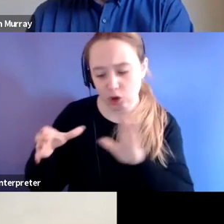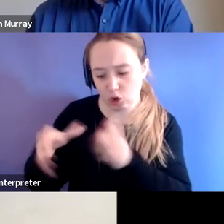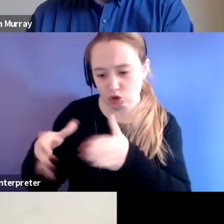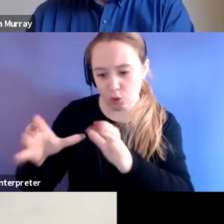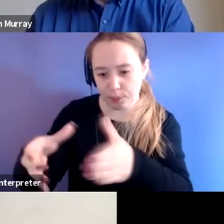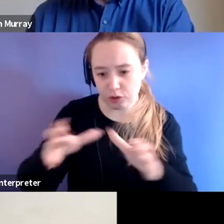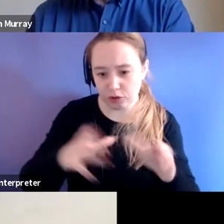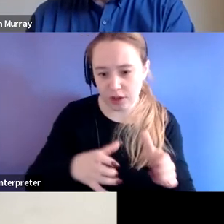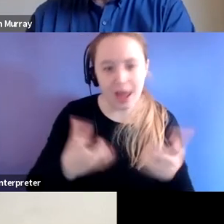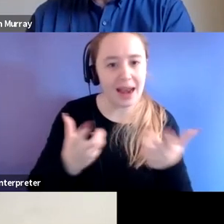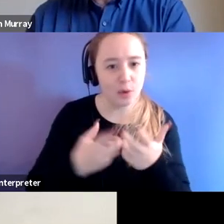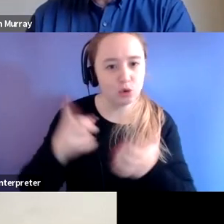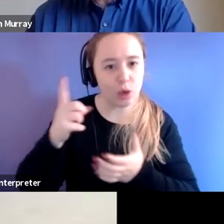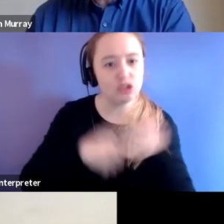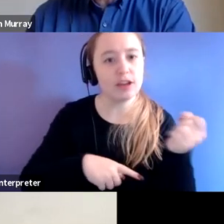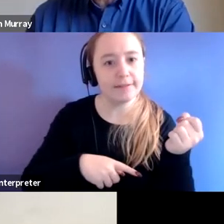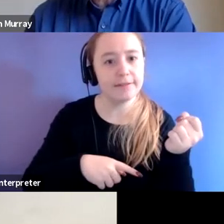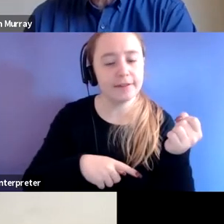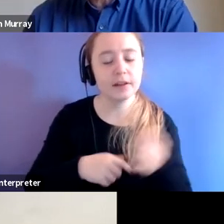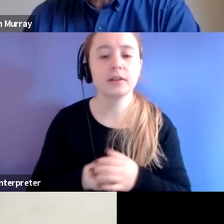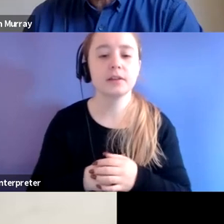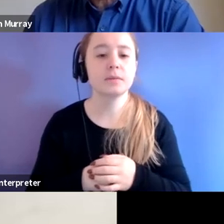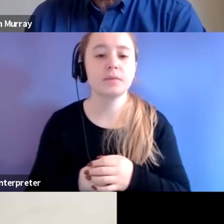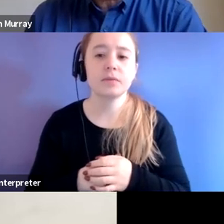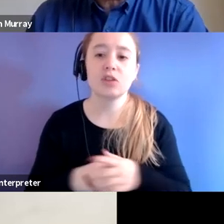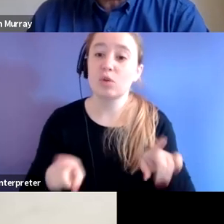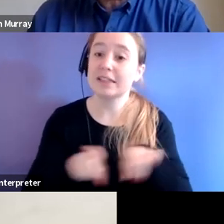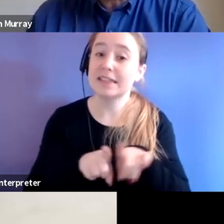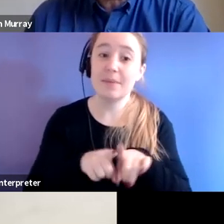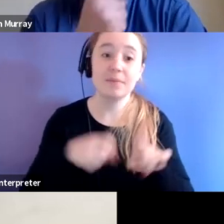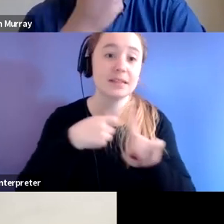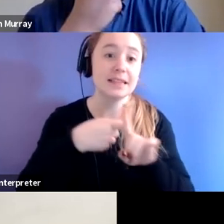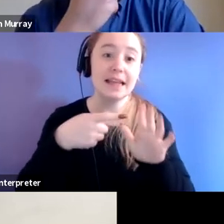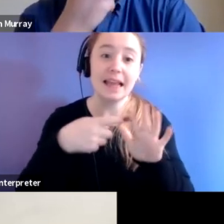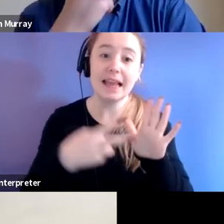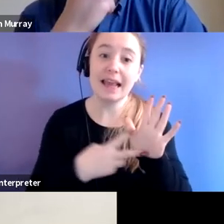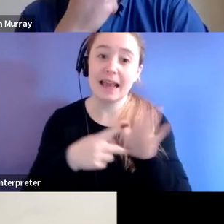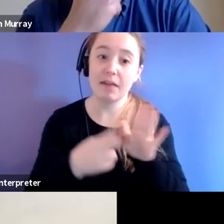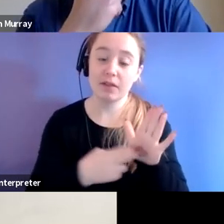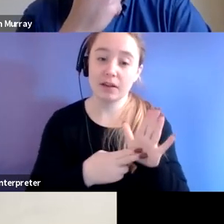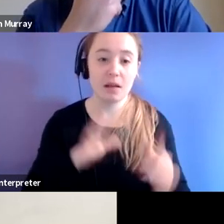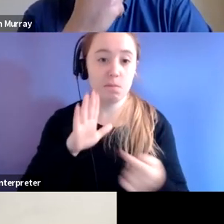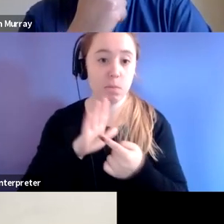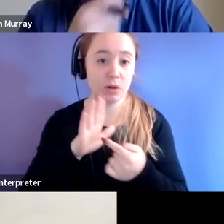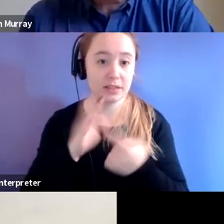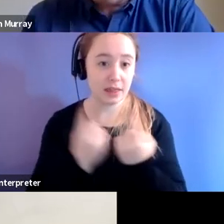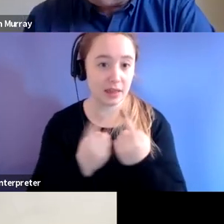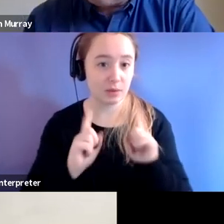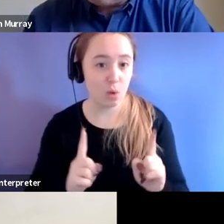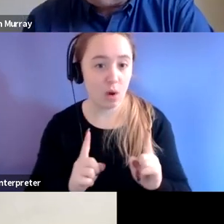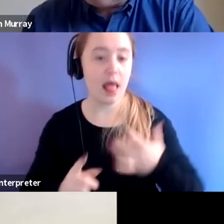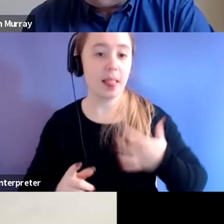how you achieve that. And I would come back to exactly what Kevin has said. This is about lived experience. It's